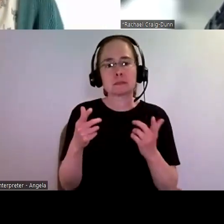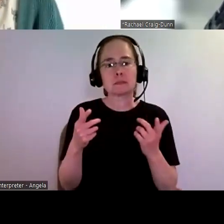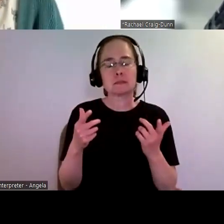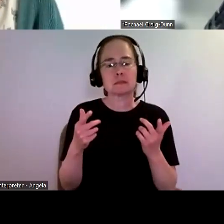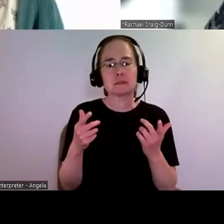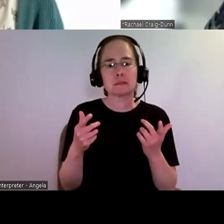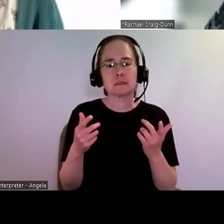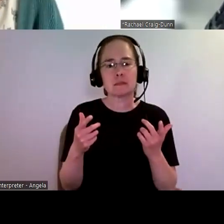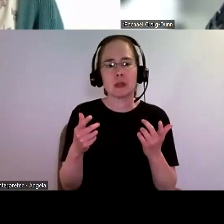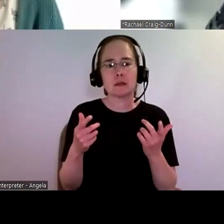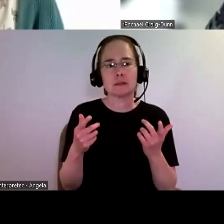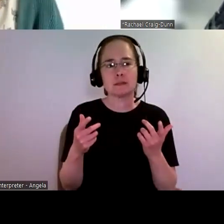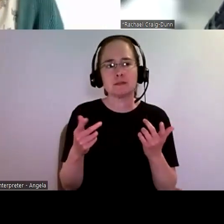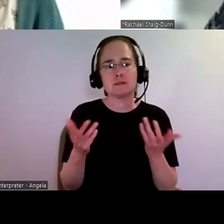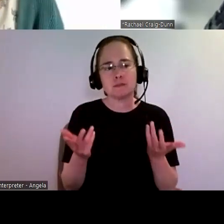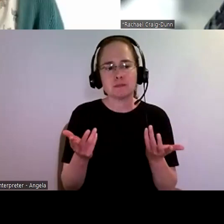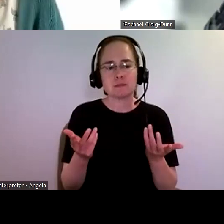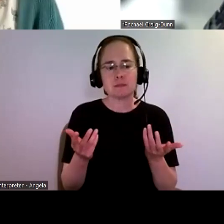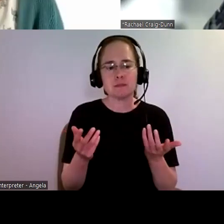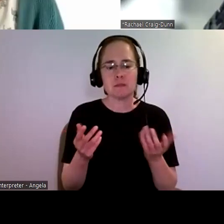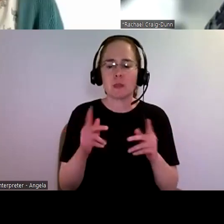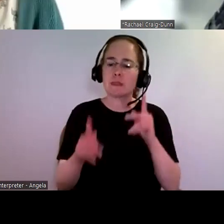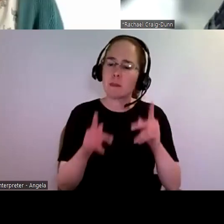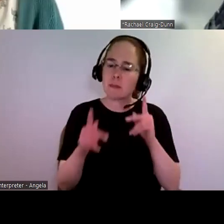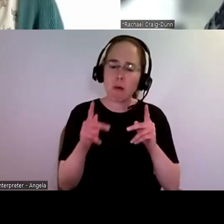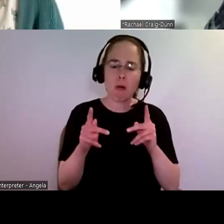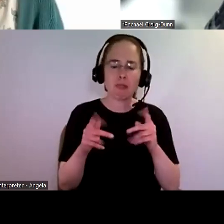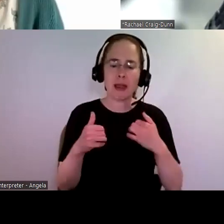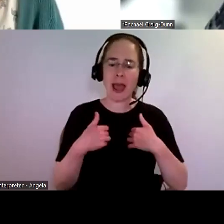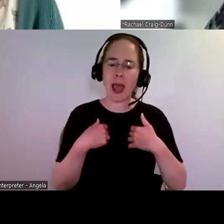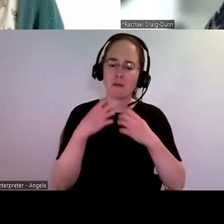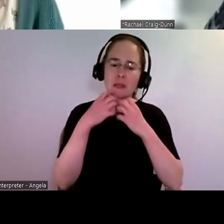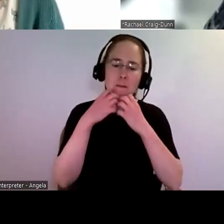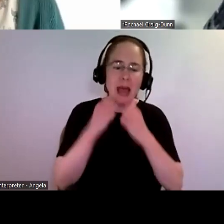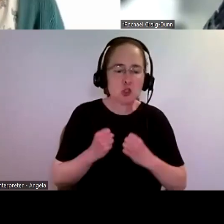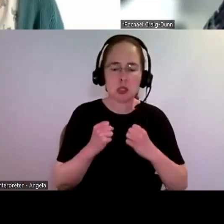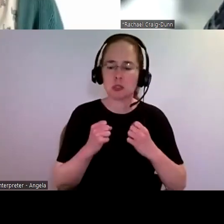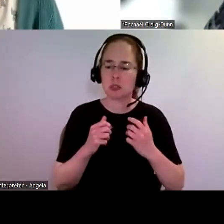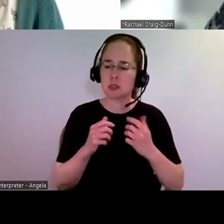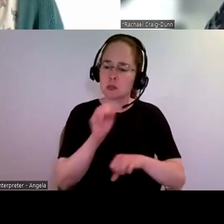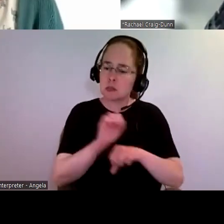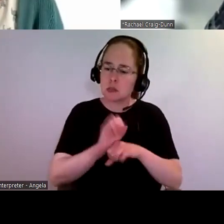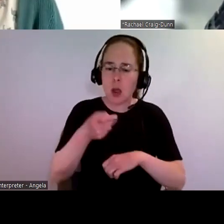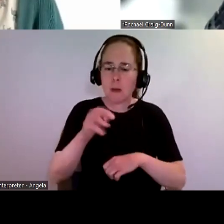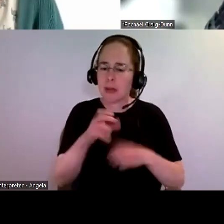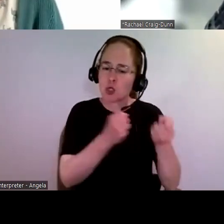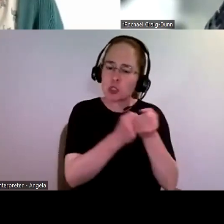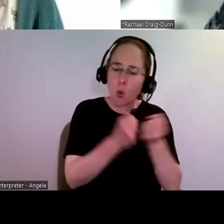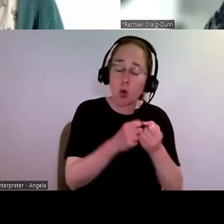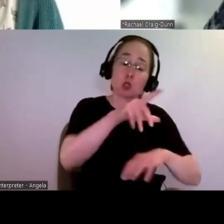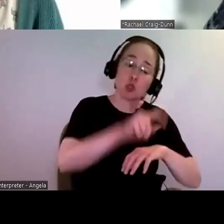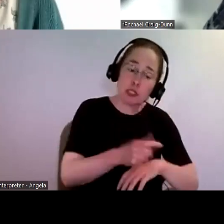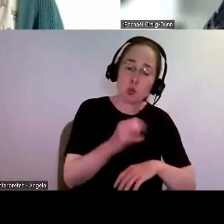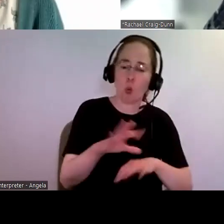who take on the career, the passion, the calling of peer support, whether it be traditional or family